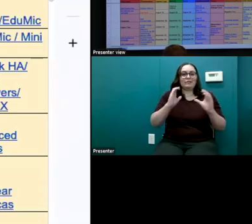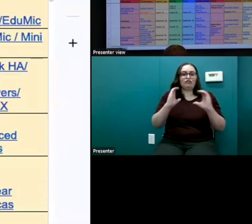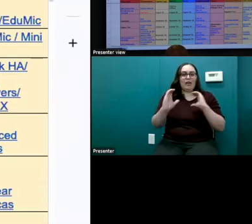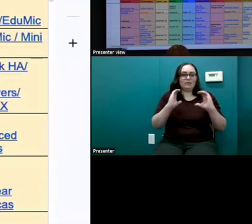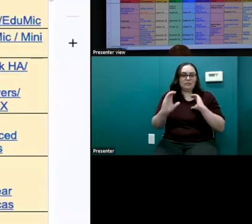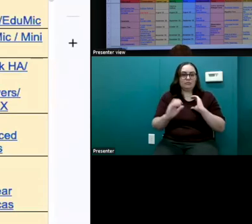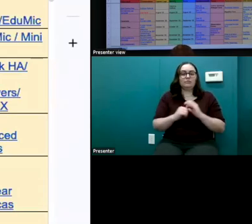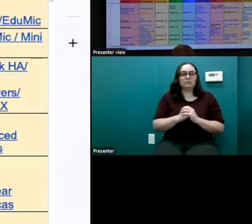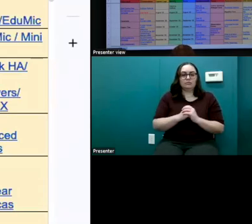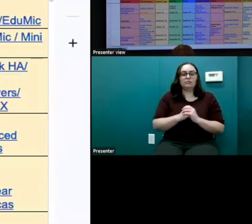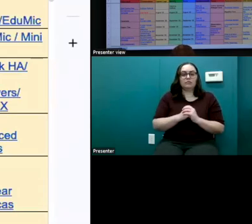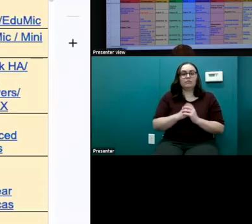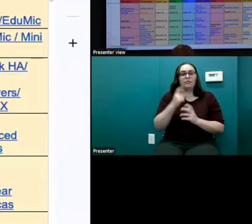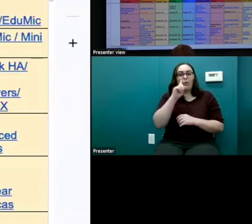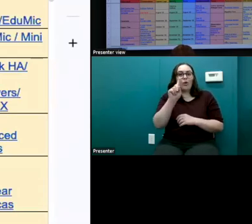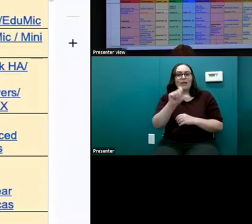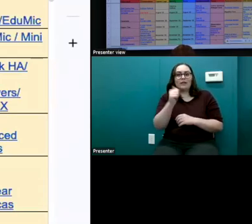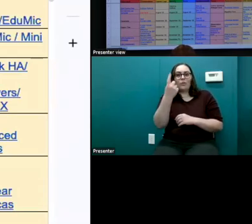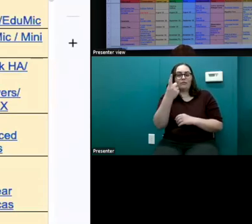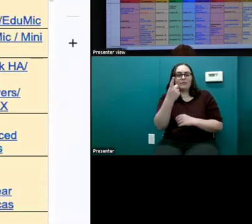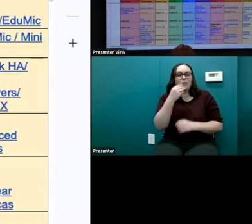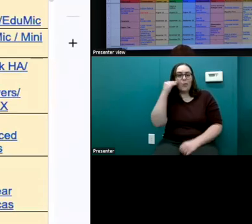you like it? For anybody that might be at home.